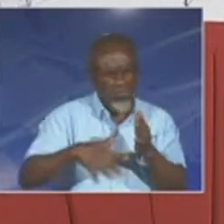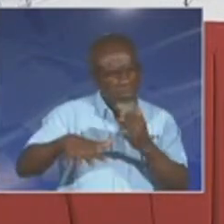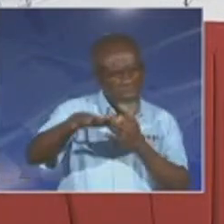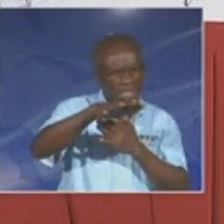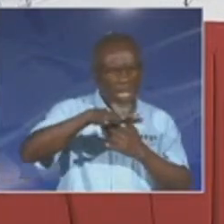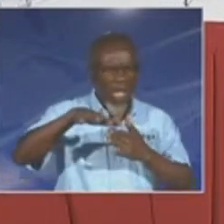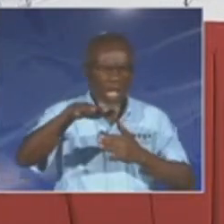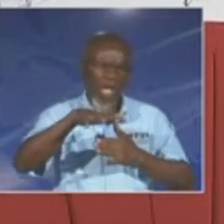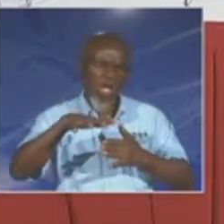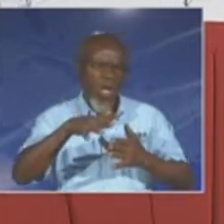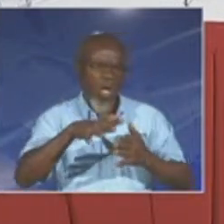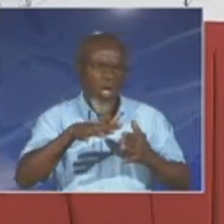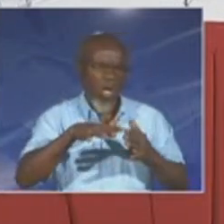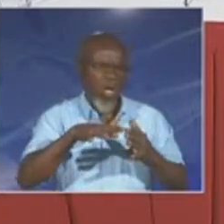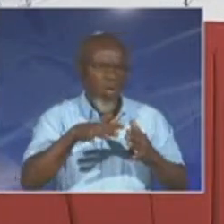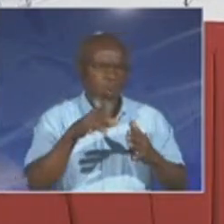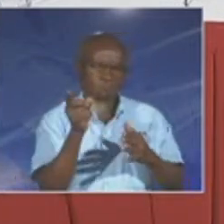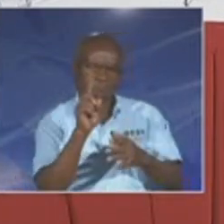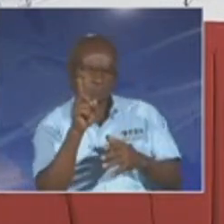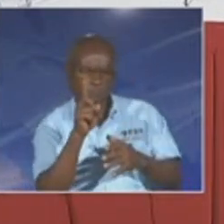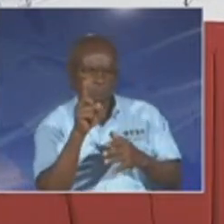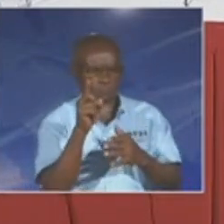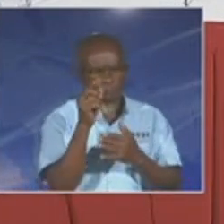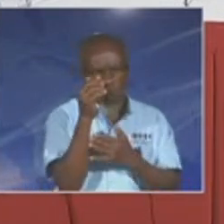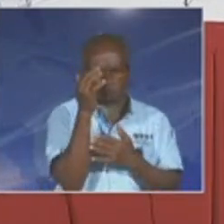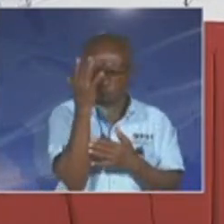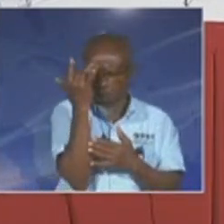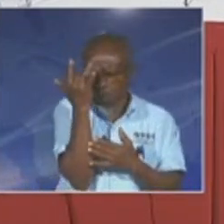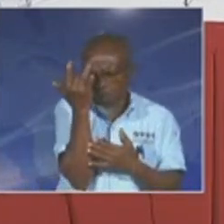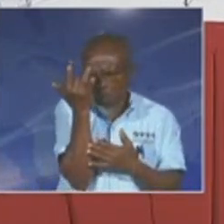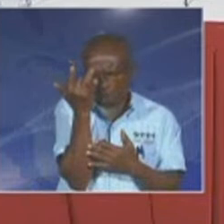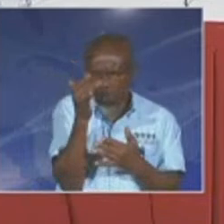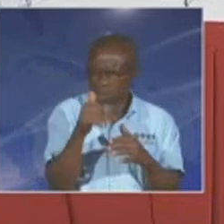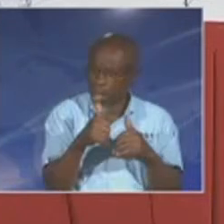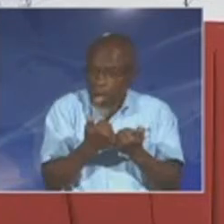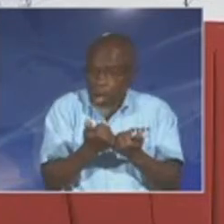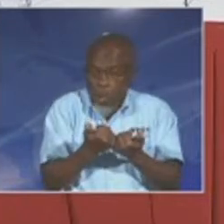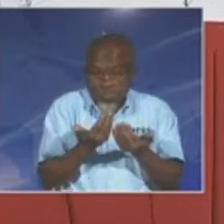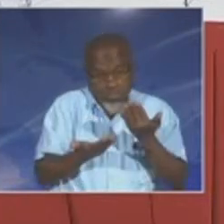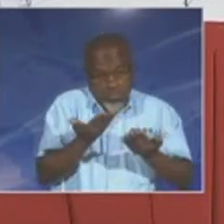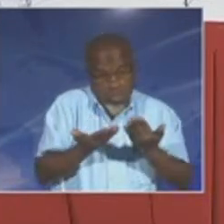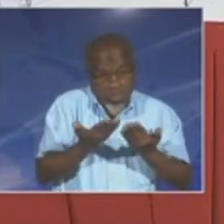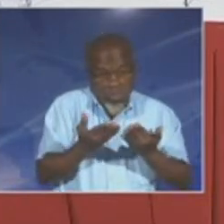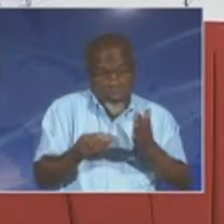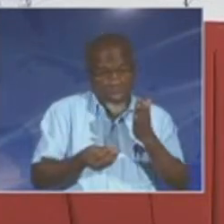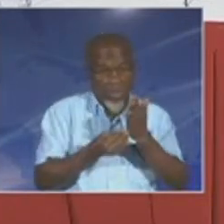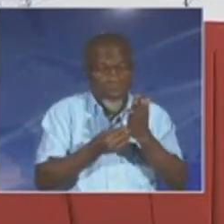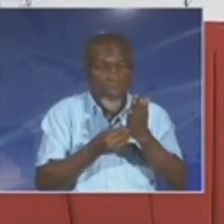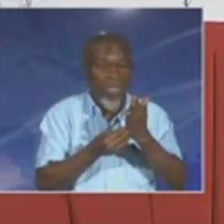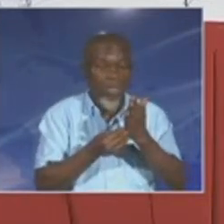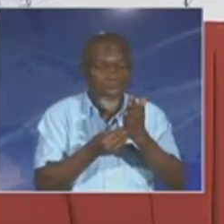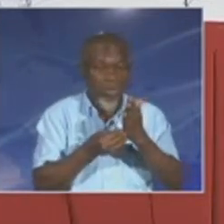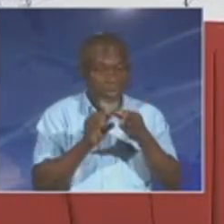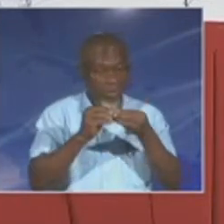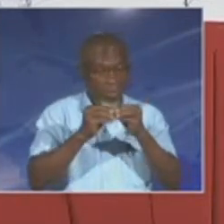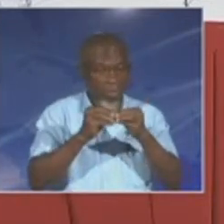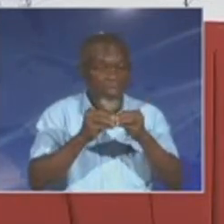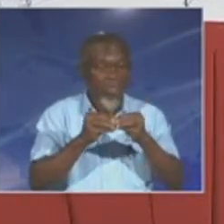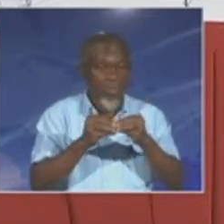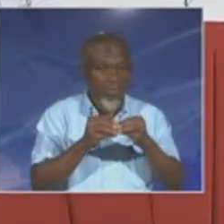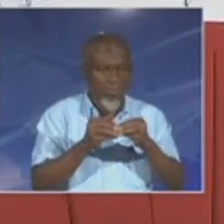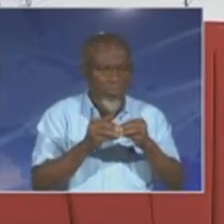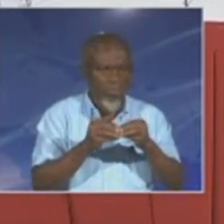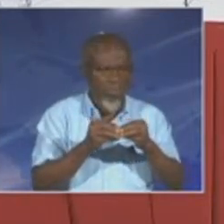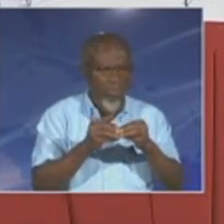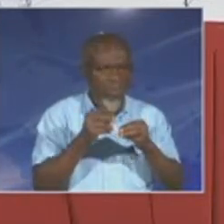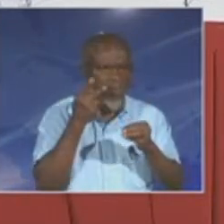to where, why, and how those excess deaths would have occurred? Maybe, I don't know, I've been hearing about cancer treatment